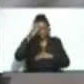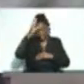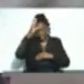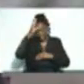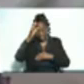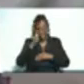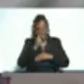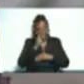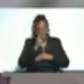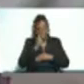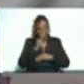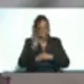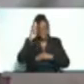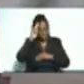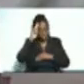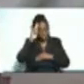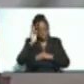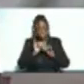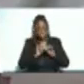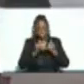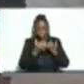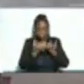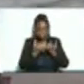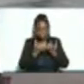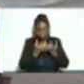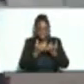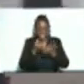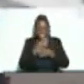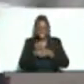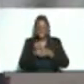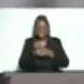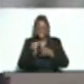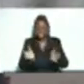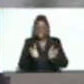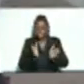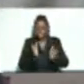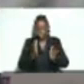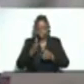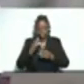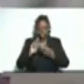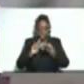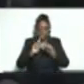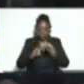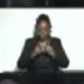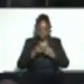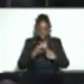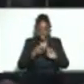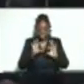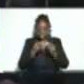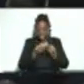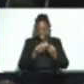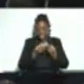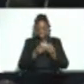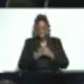uncles maintained a very close relationship, and my father instilled in my brother and me the importance of family values. The late Gomez